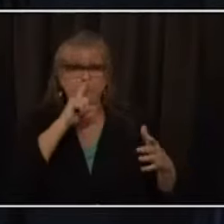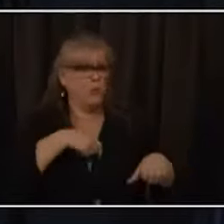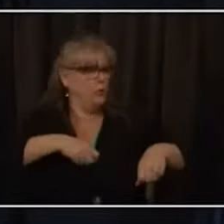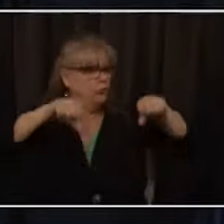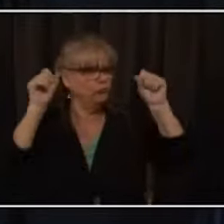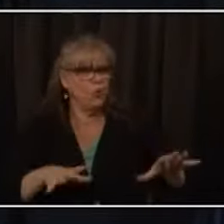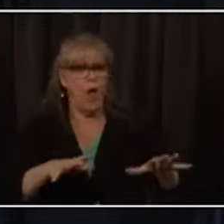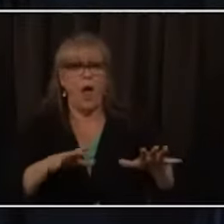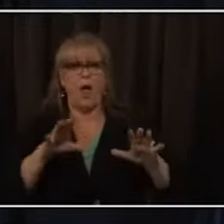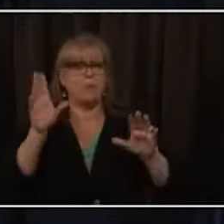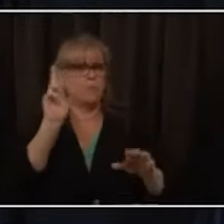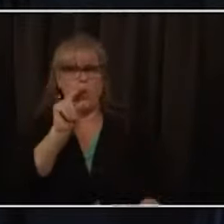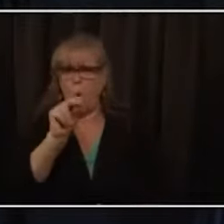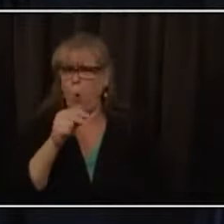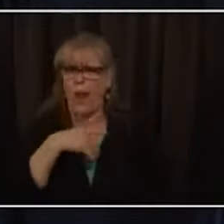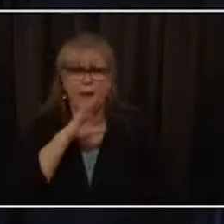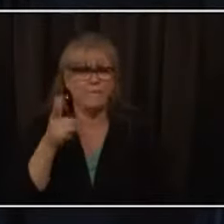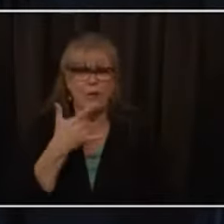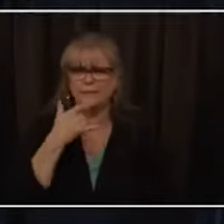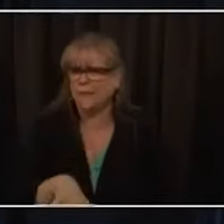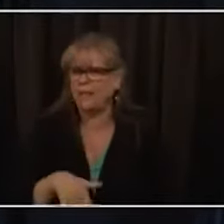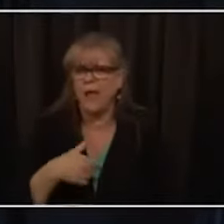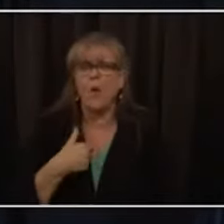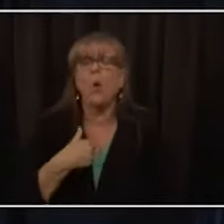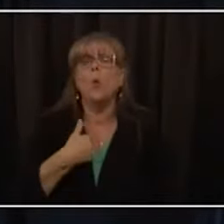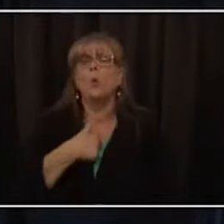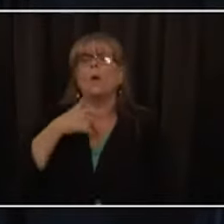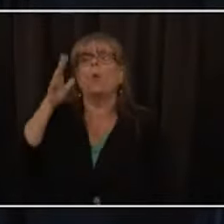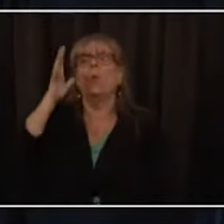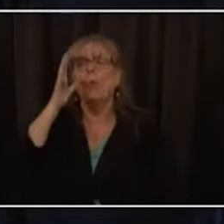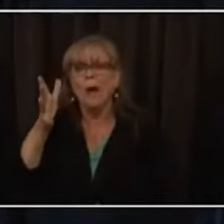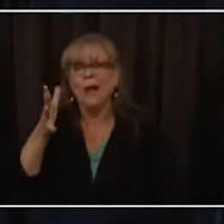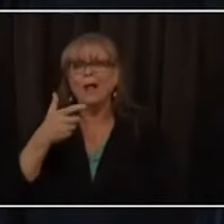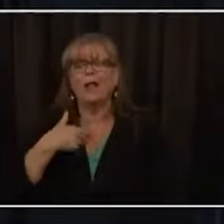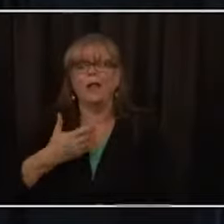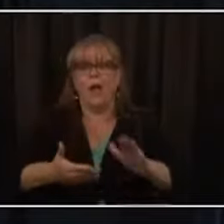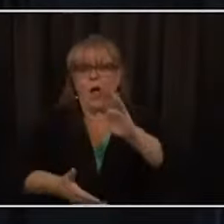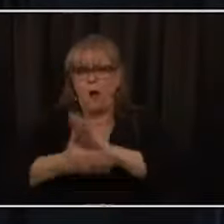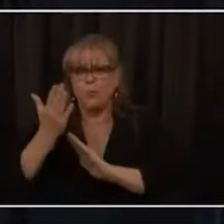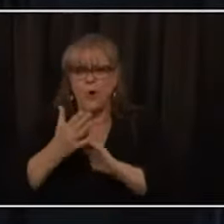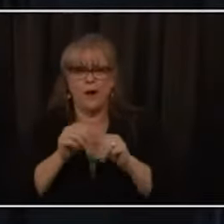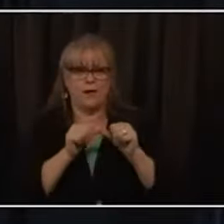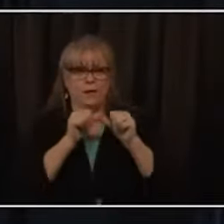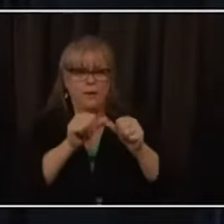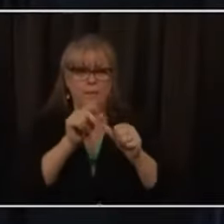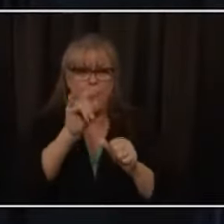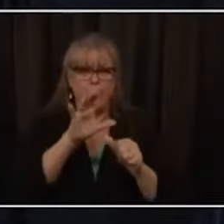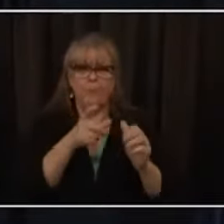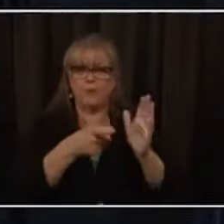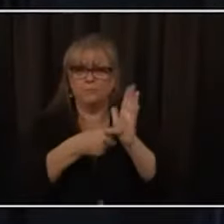be an operational statewide health order. We talked about 2. One is the mask requirement. The other